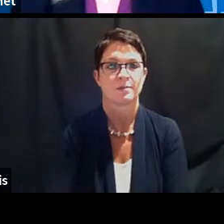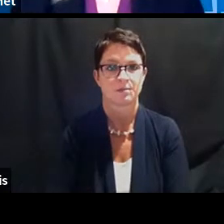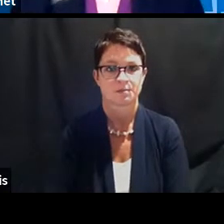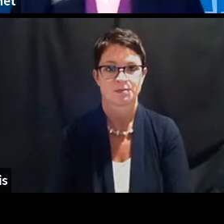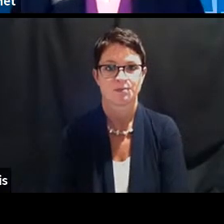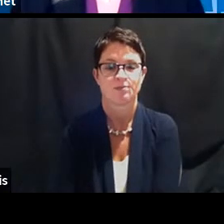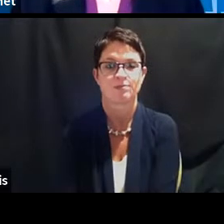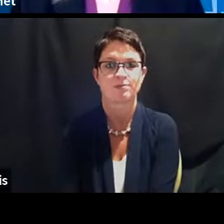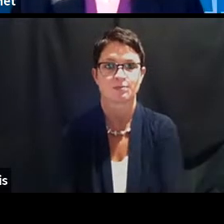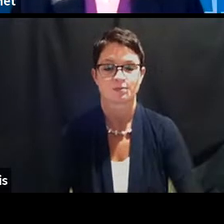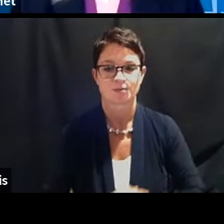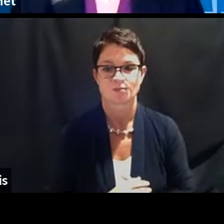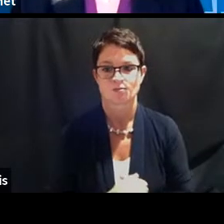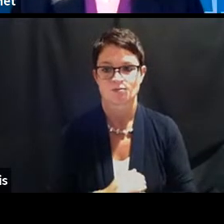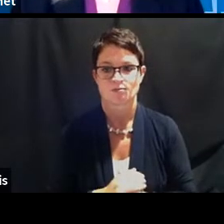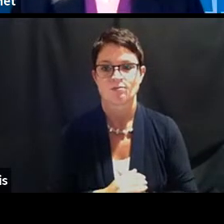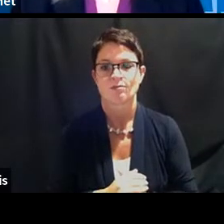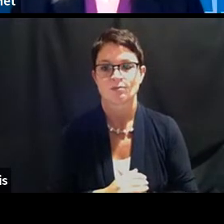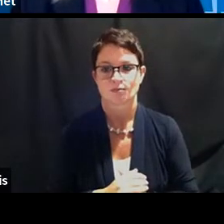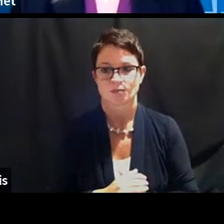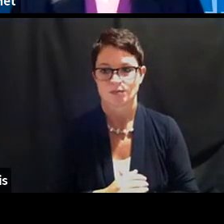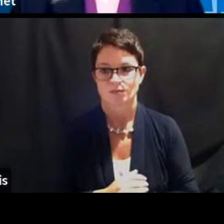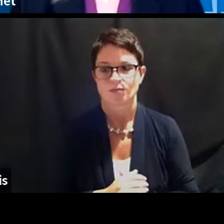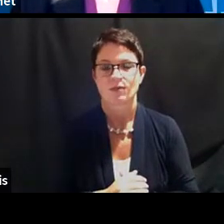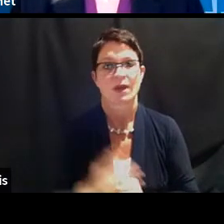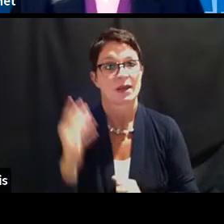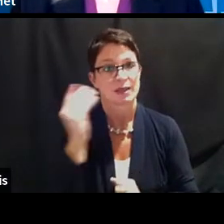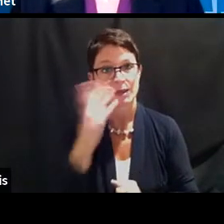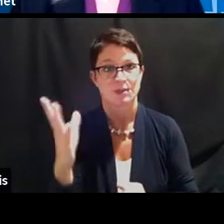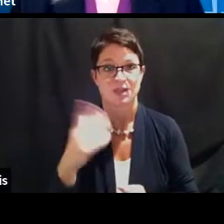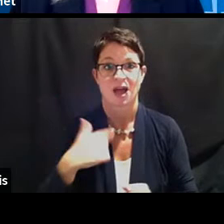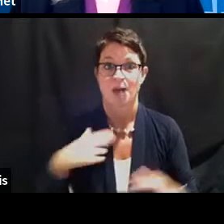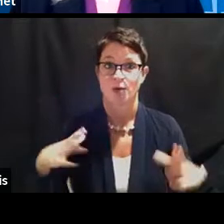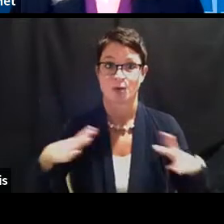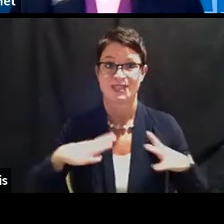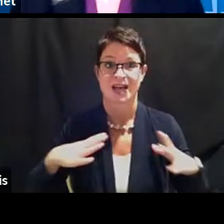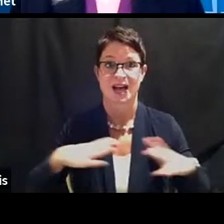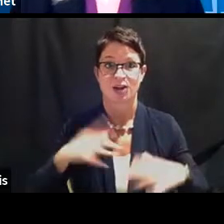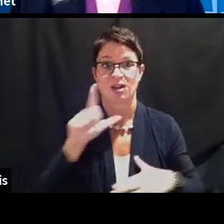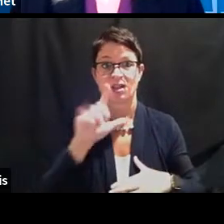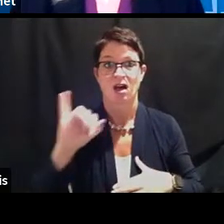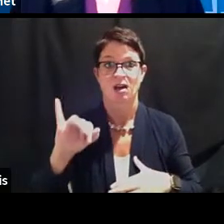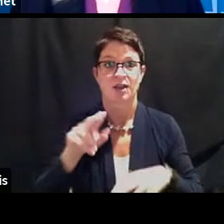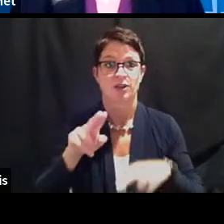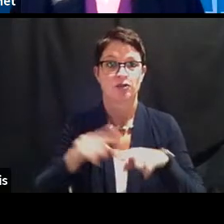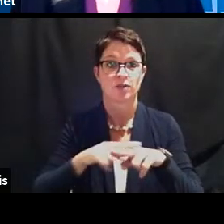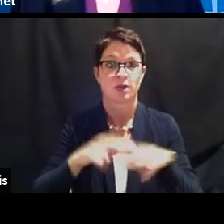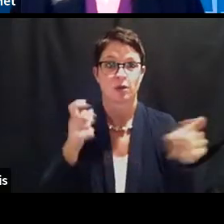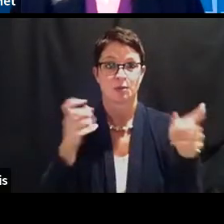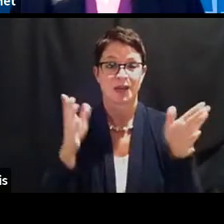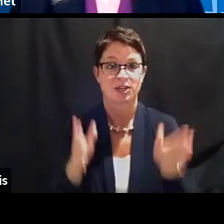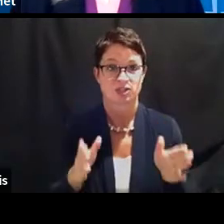E-R-G as in George. And let me state, I am a retired Long Island Railroad manager and